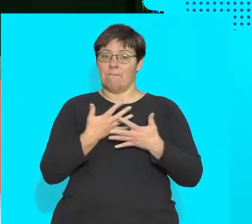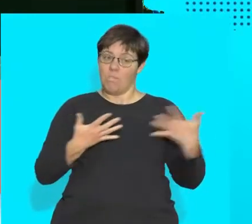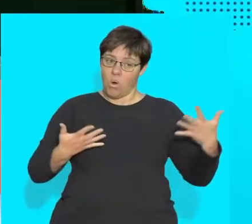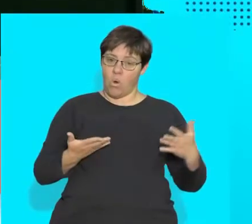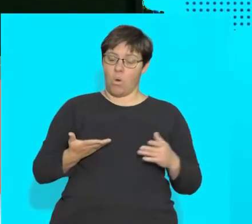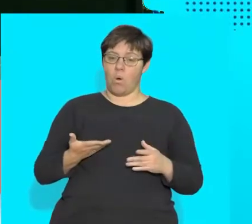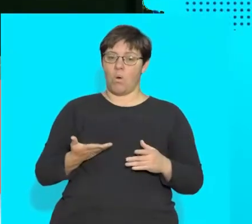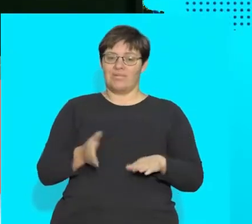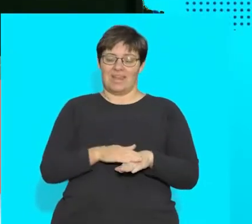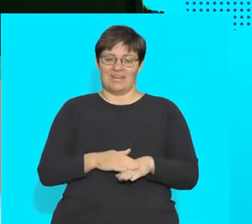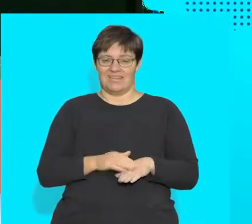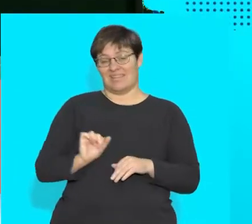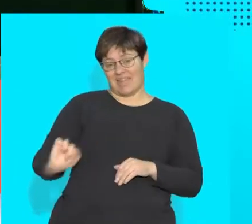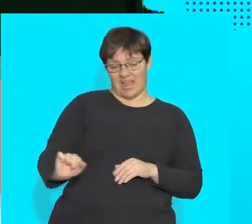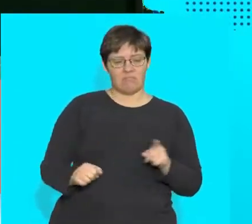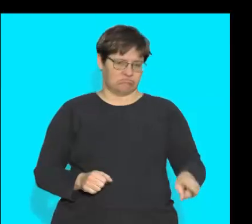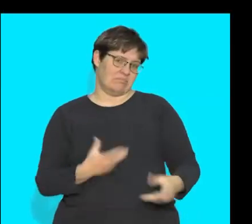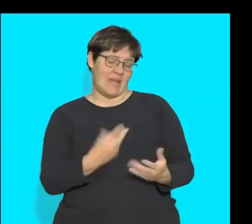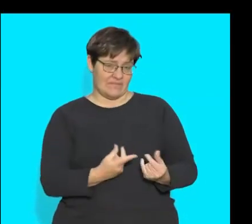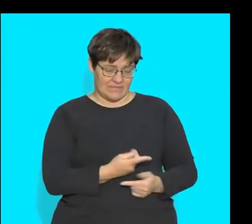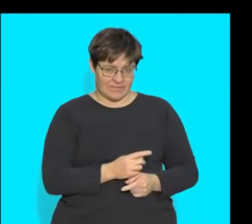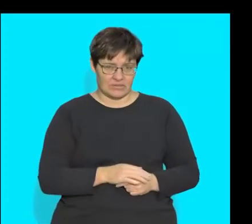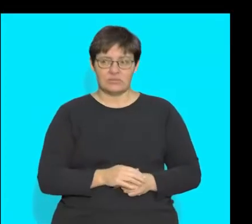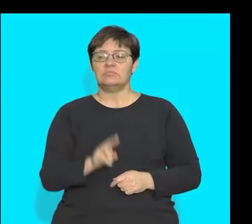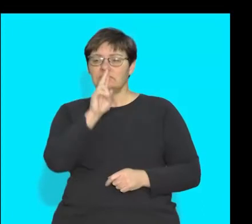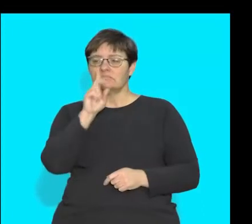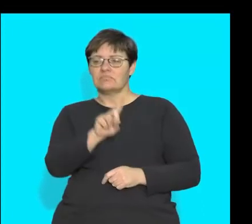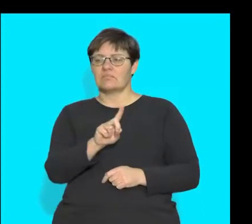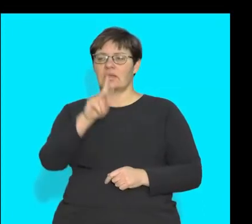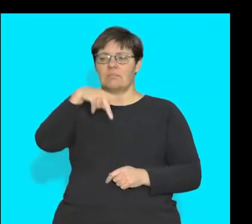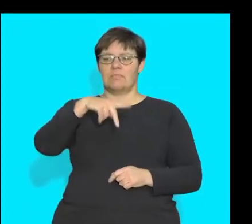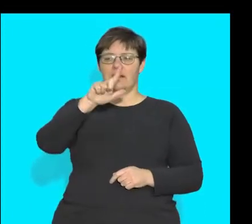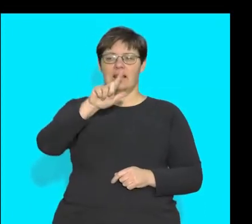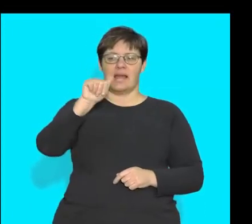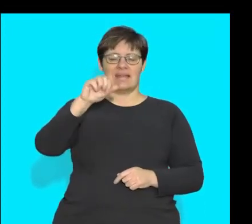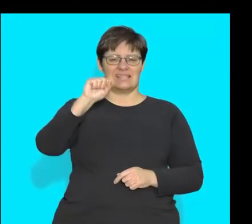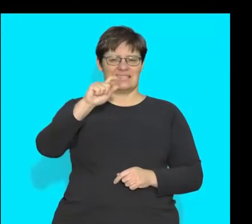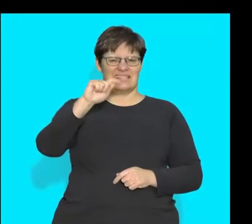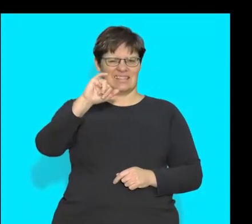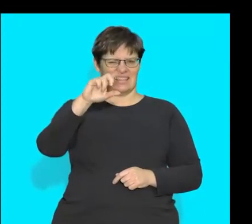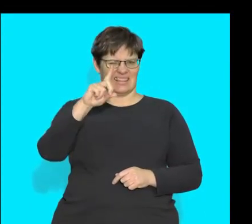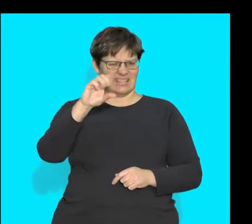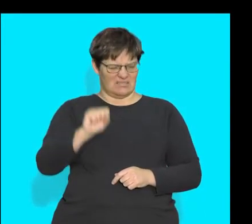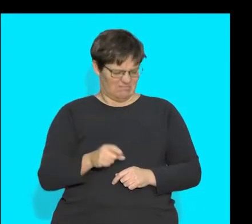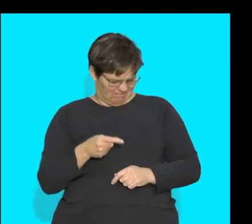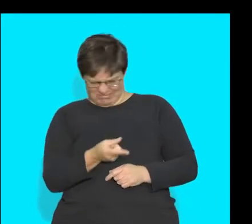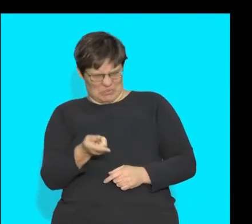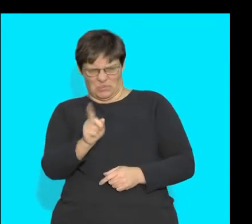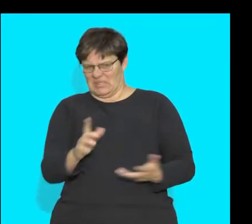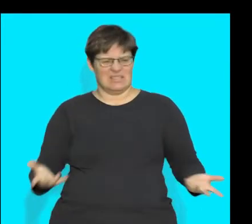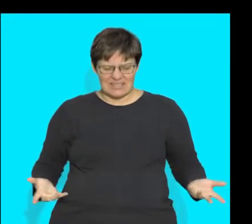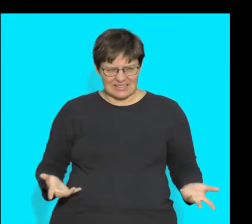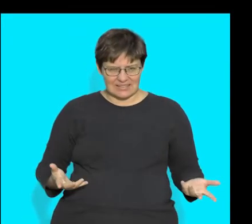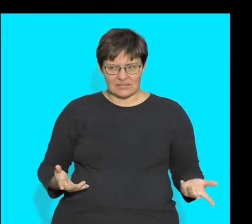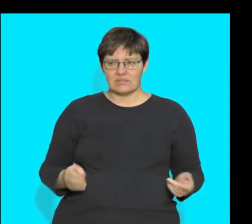than in a plant cell. And the first one that we're going to look at is these plastids. Now, what on earth is a plastid? A